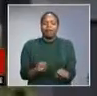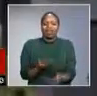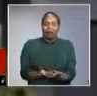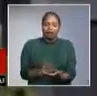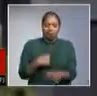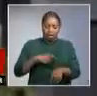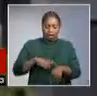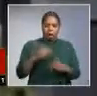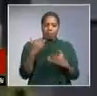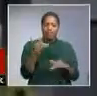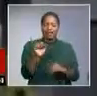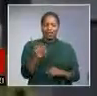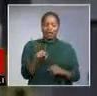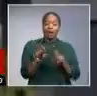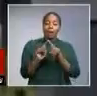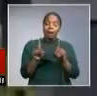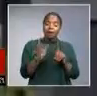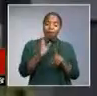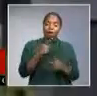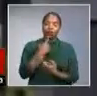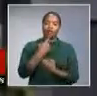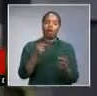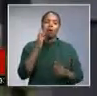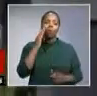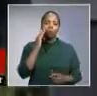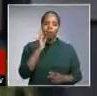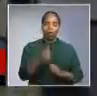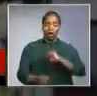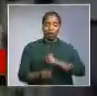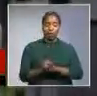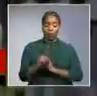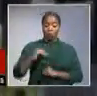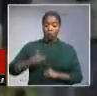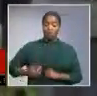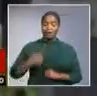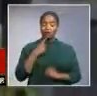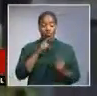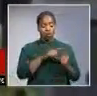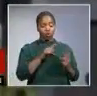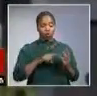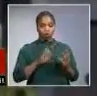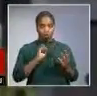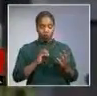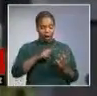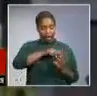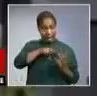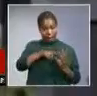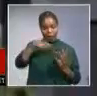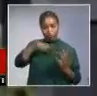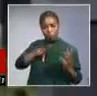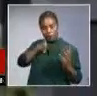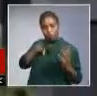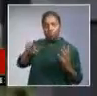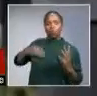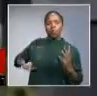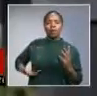time limit, but he's yet to make a formal announcement on that front. We've also learned today that President Jacob Zuma's